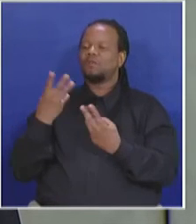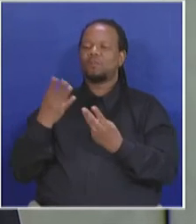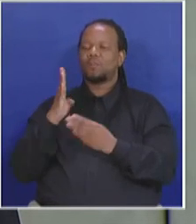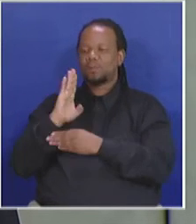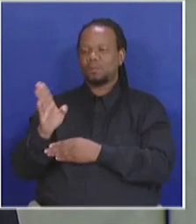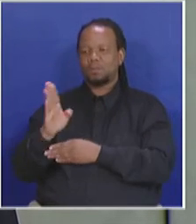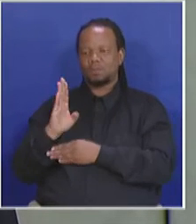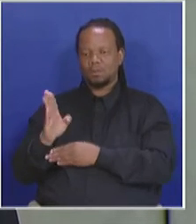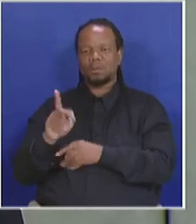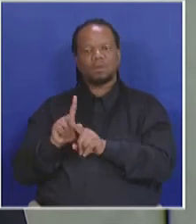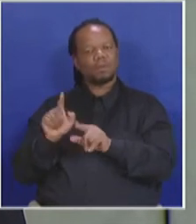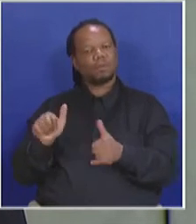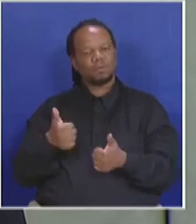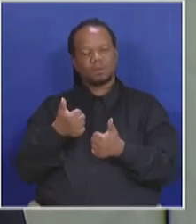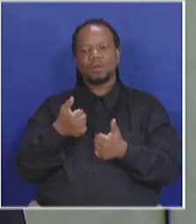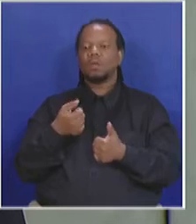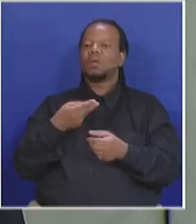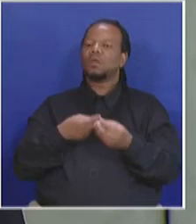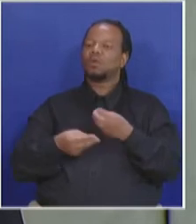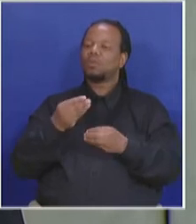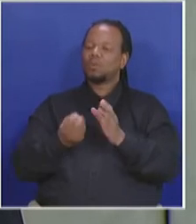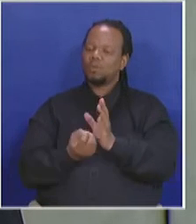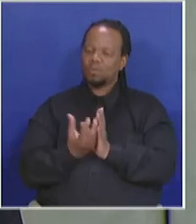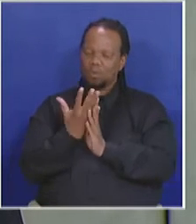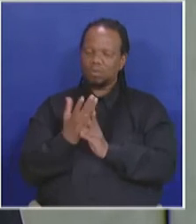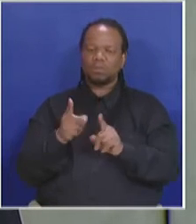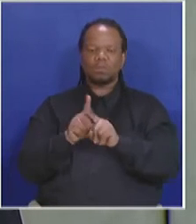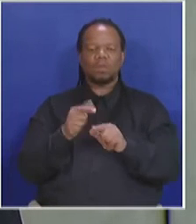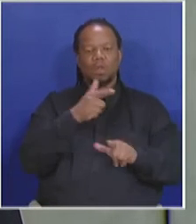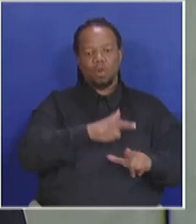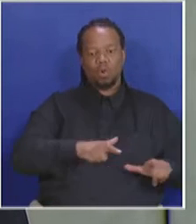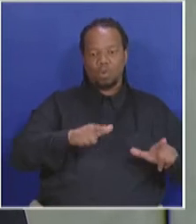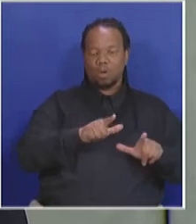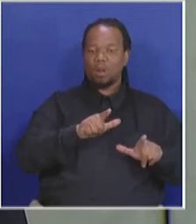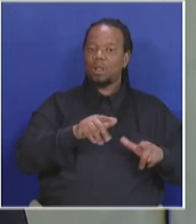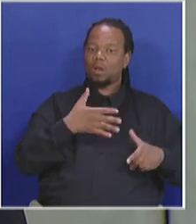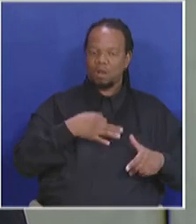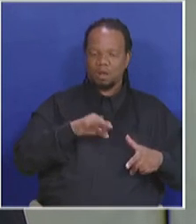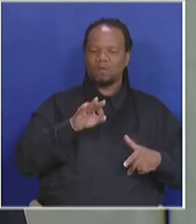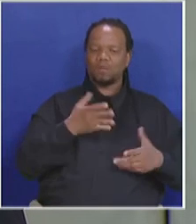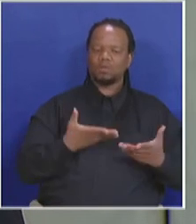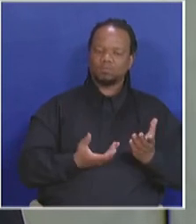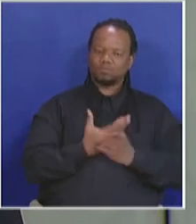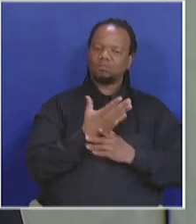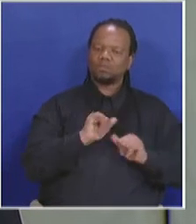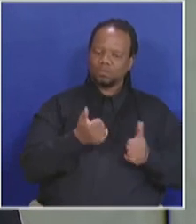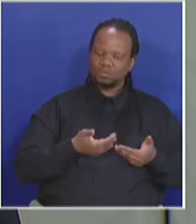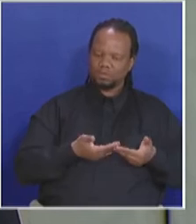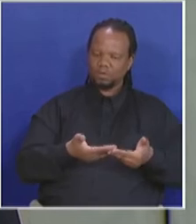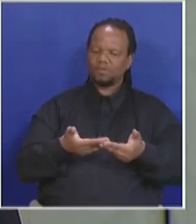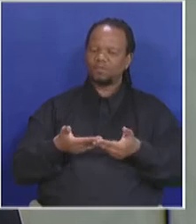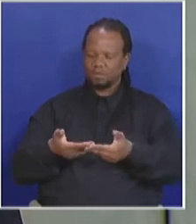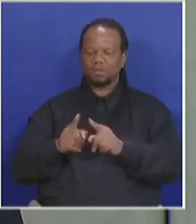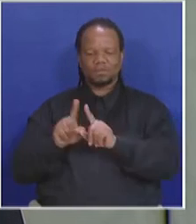be catalysts for economic growth, and ultimately allow the local government sphere of the state to provide basic service as is their